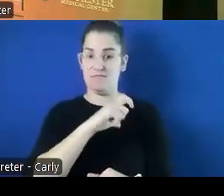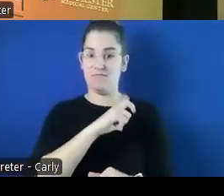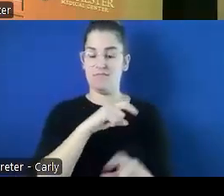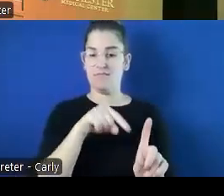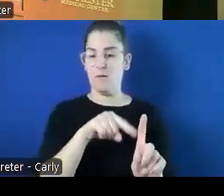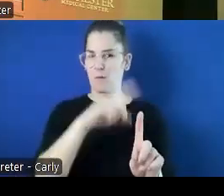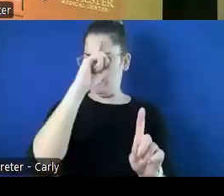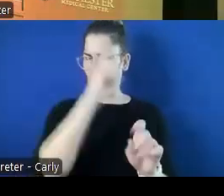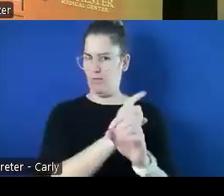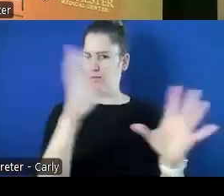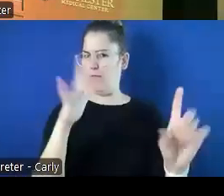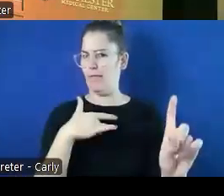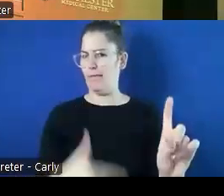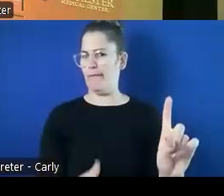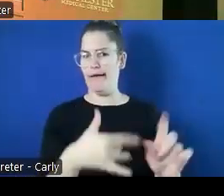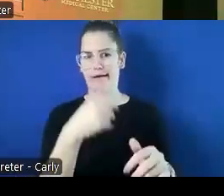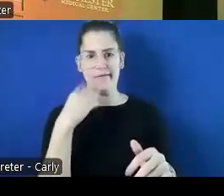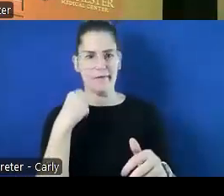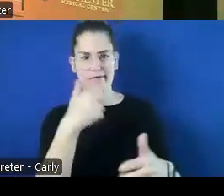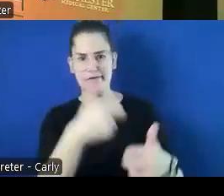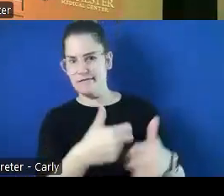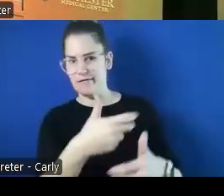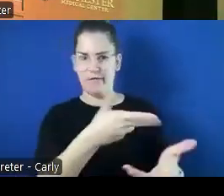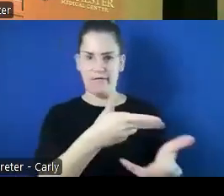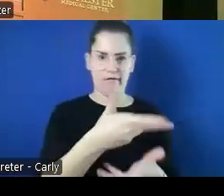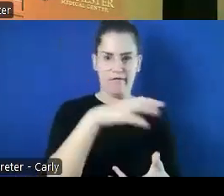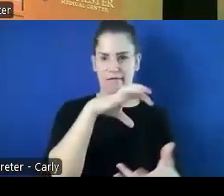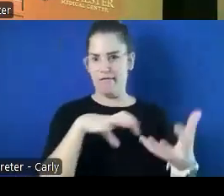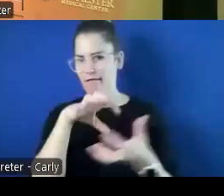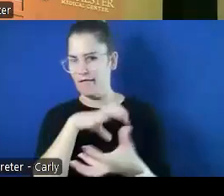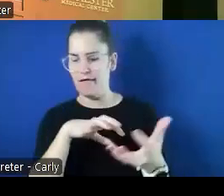face difficulty and confusion in